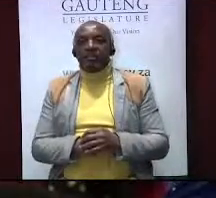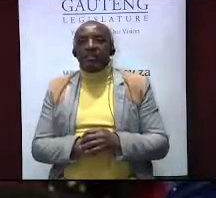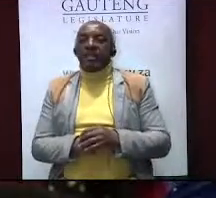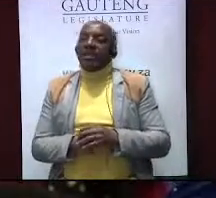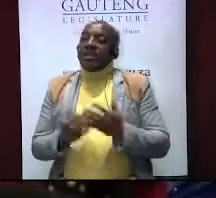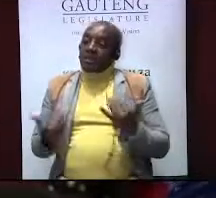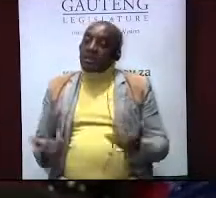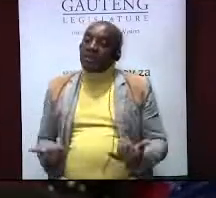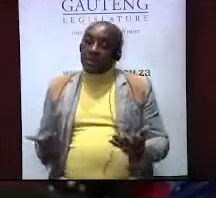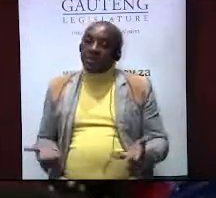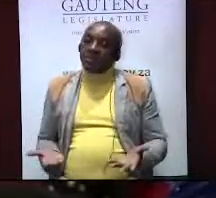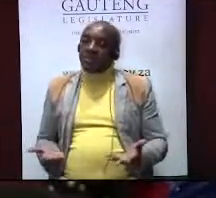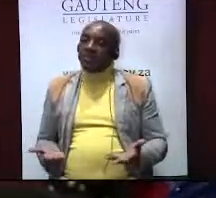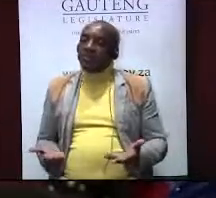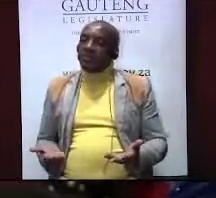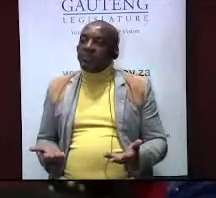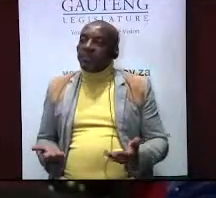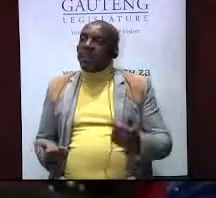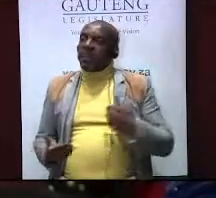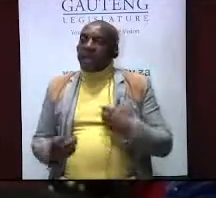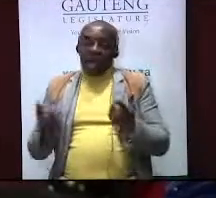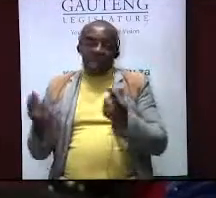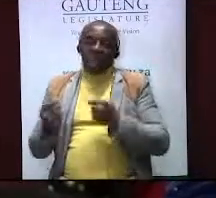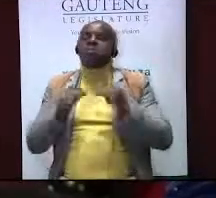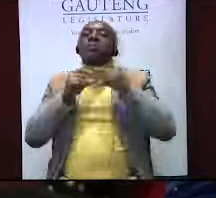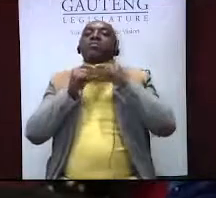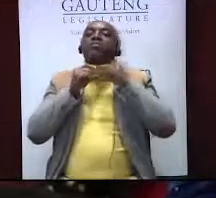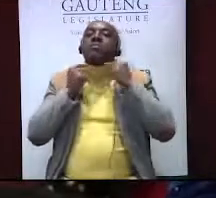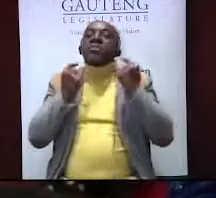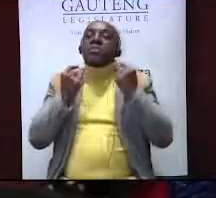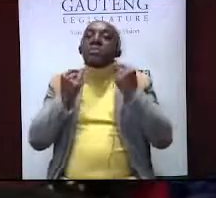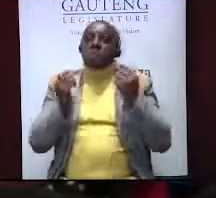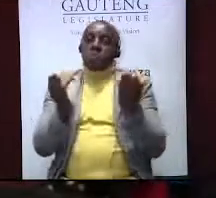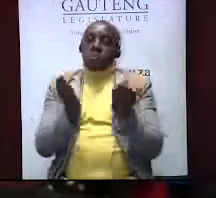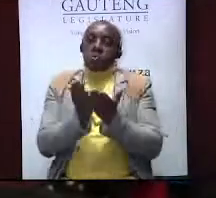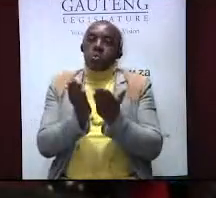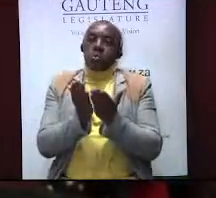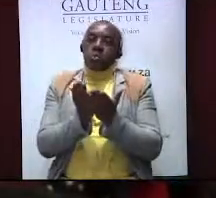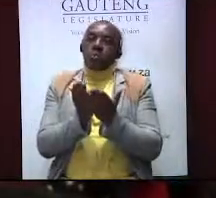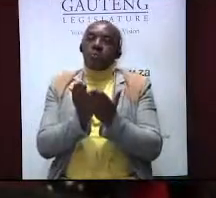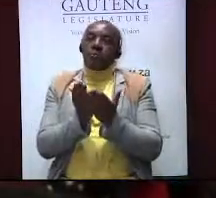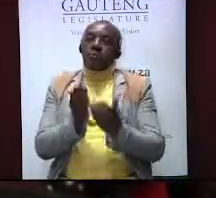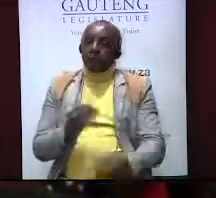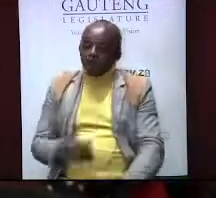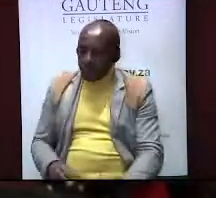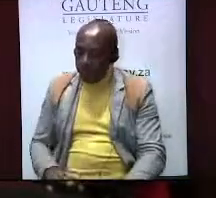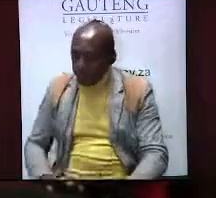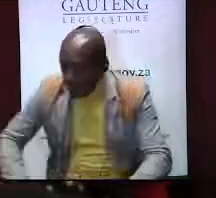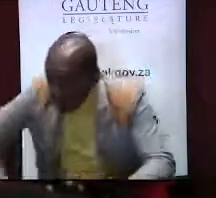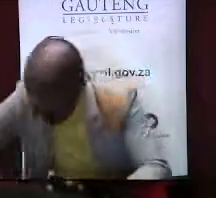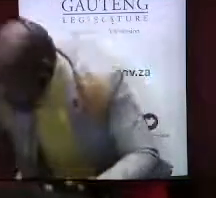Chairperson, I'm doing ministry, school ministry.